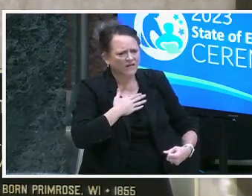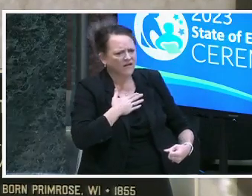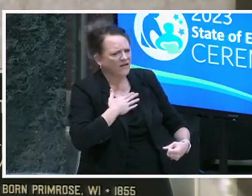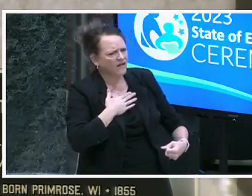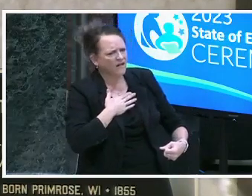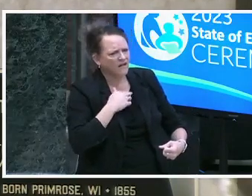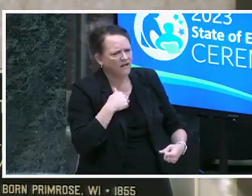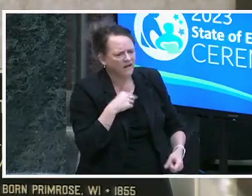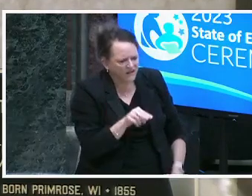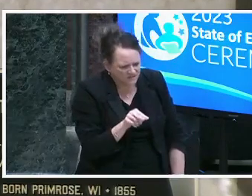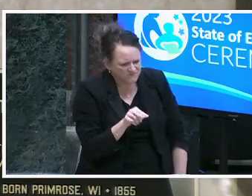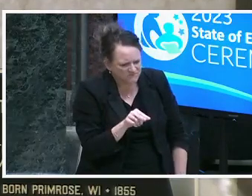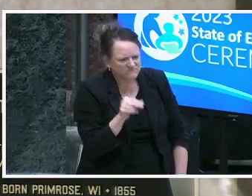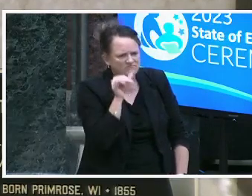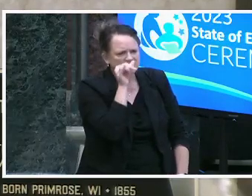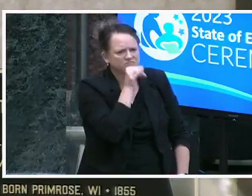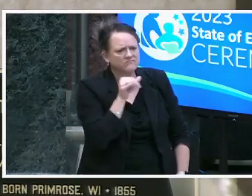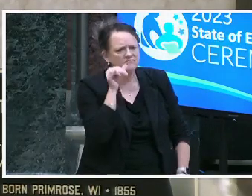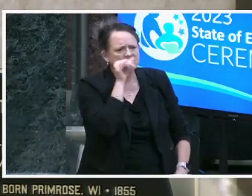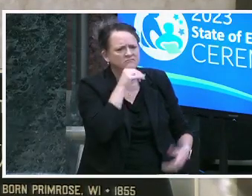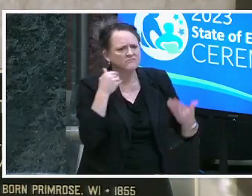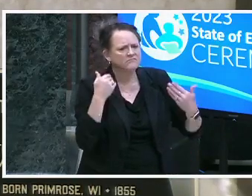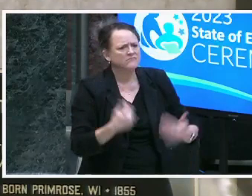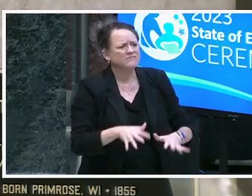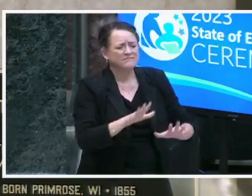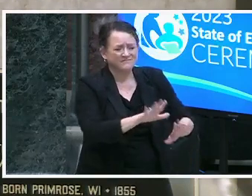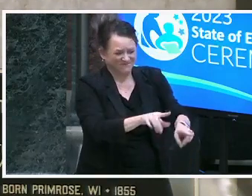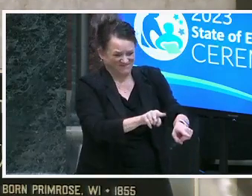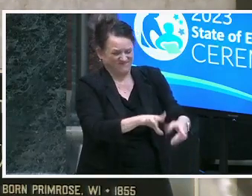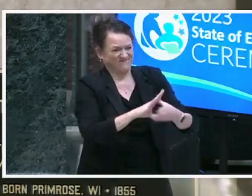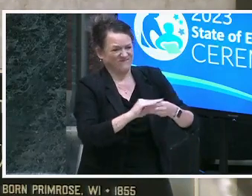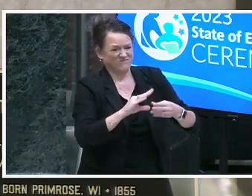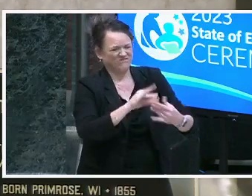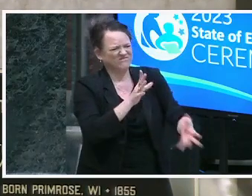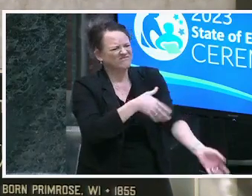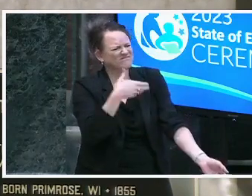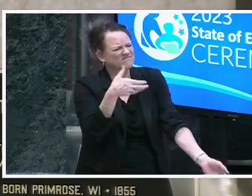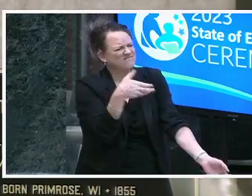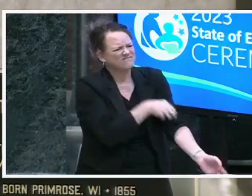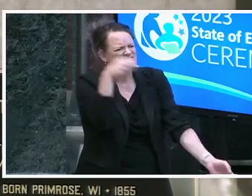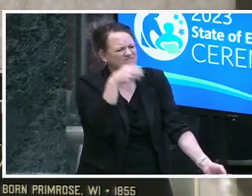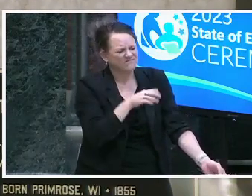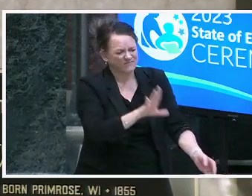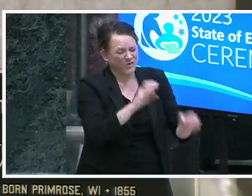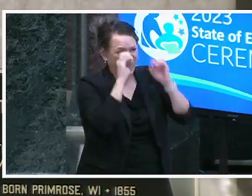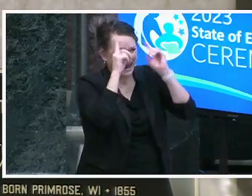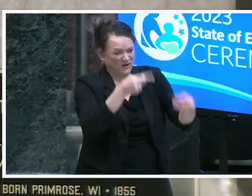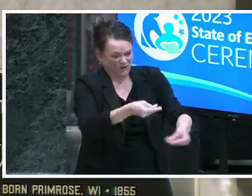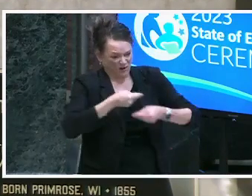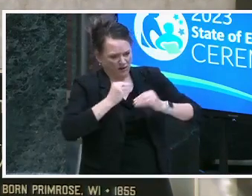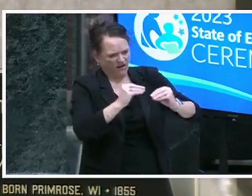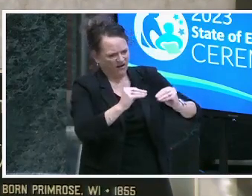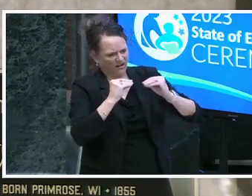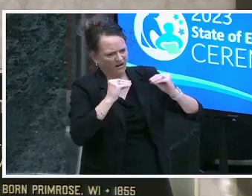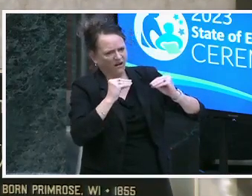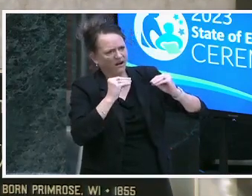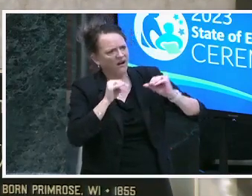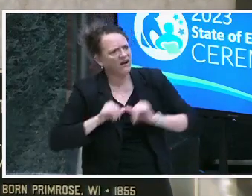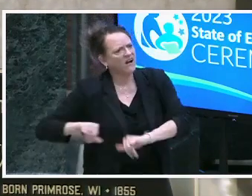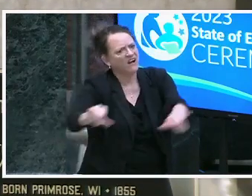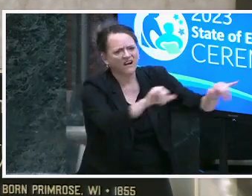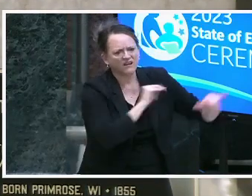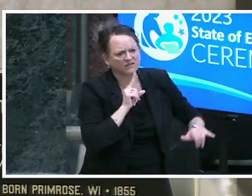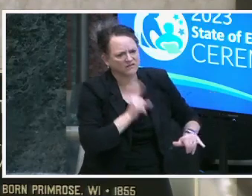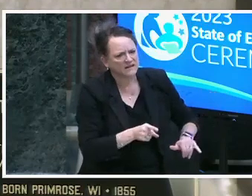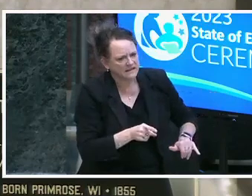realized that this is the power of educational equity. She got the instruction she needed to be able